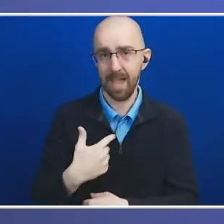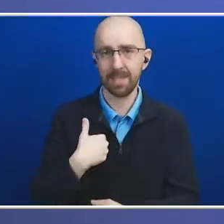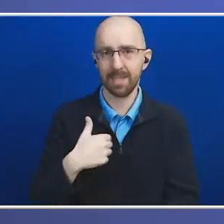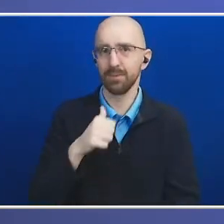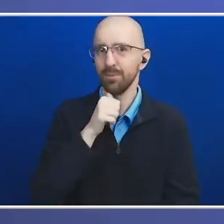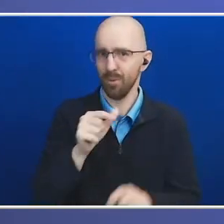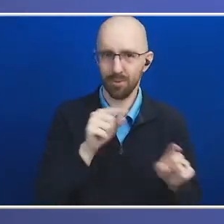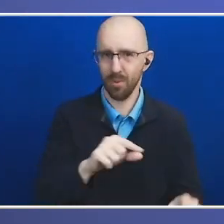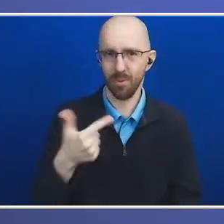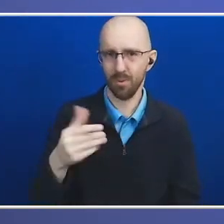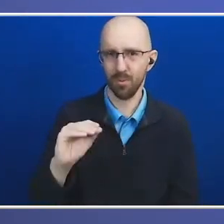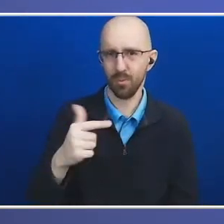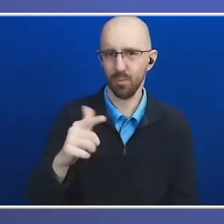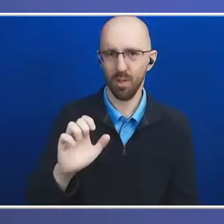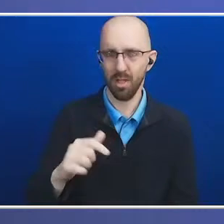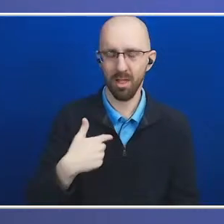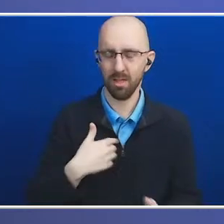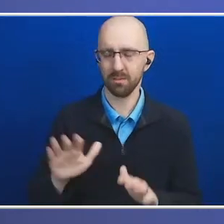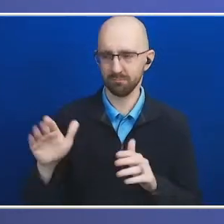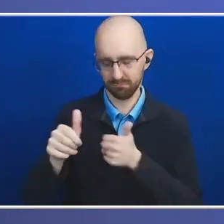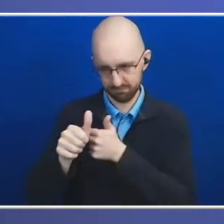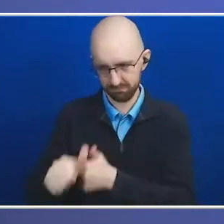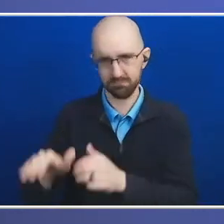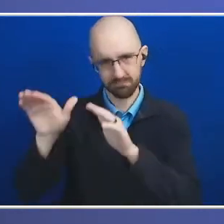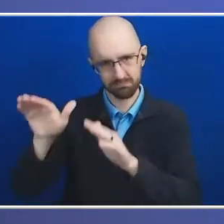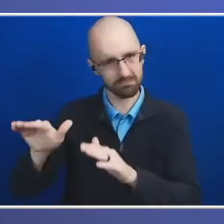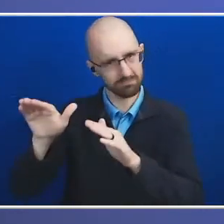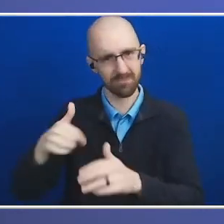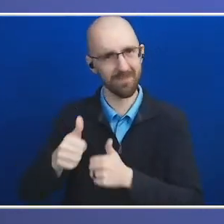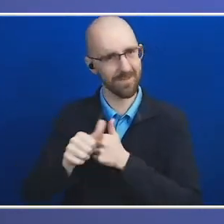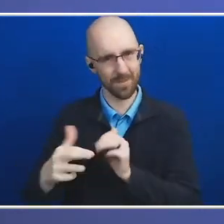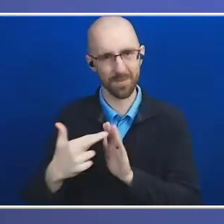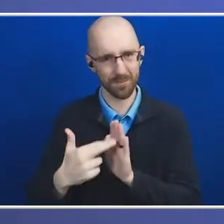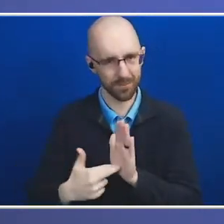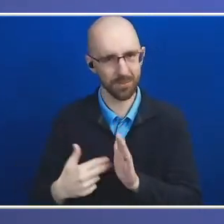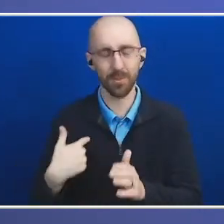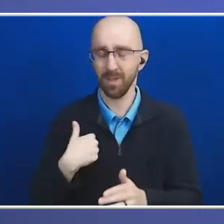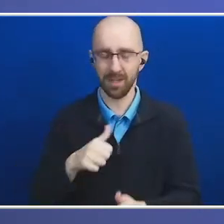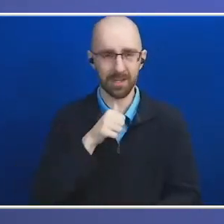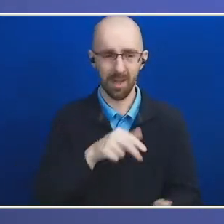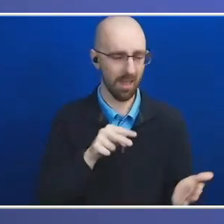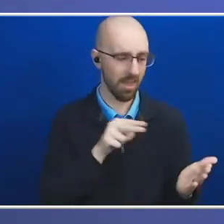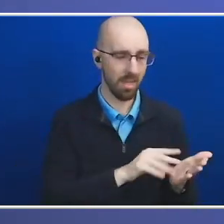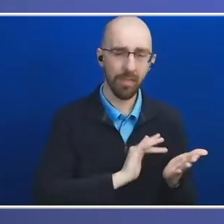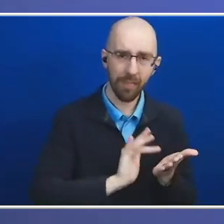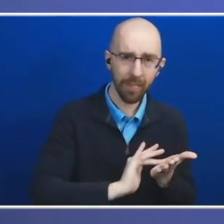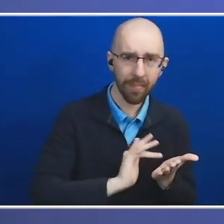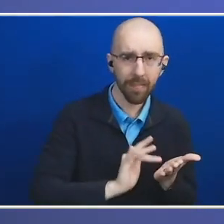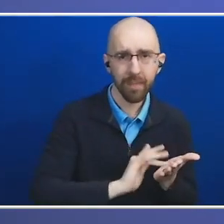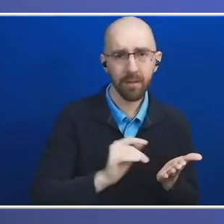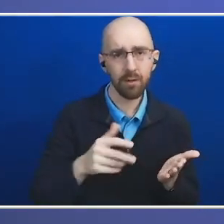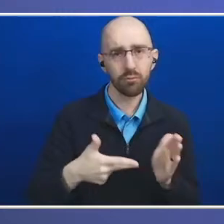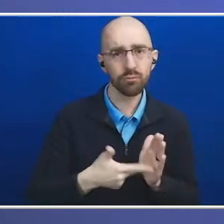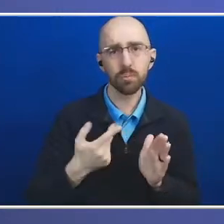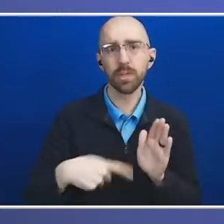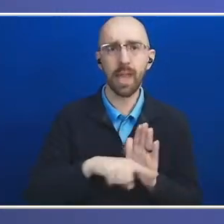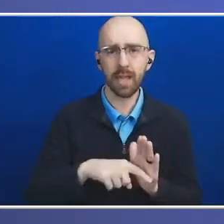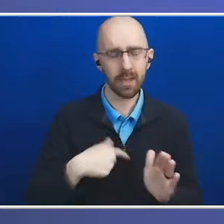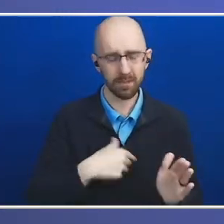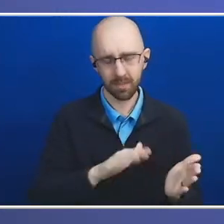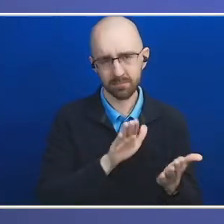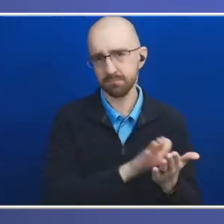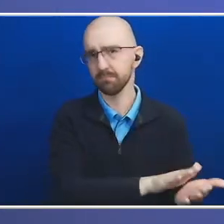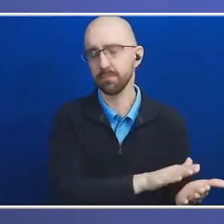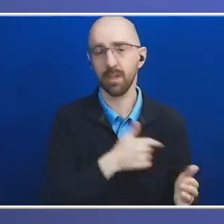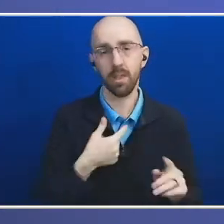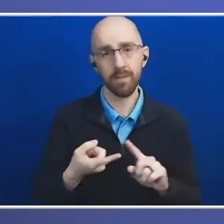I am a rule follower, and I very much held true to that. I did not go Googling triple negative, and our friend that's the doctor